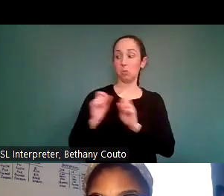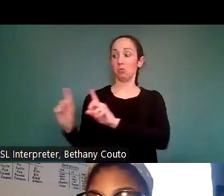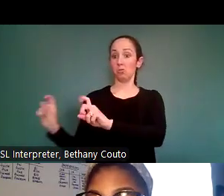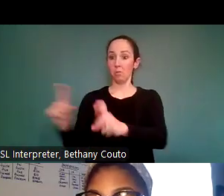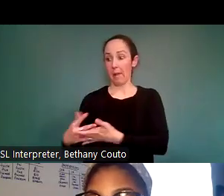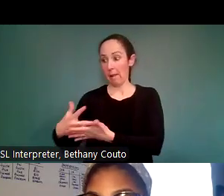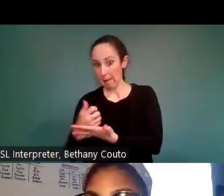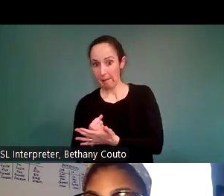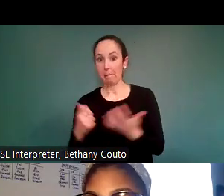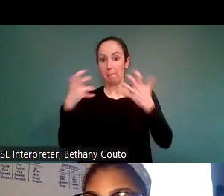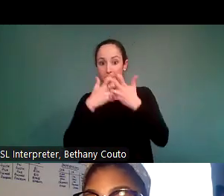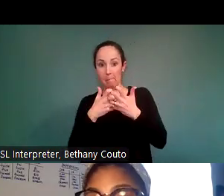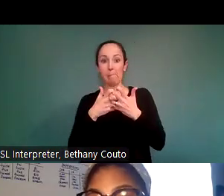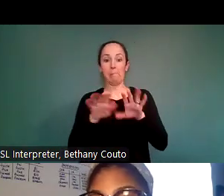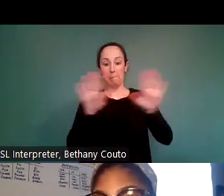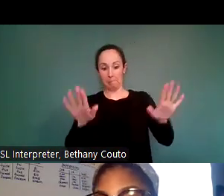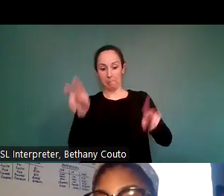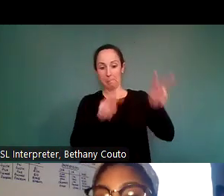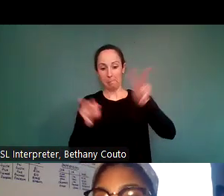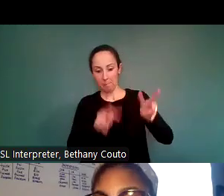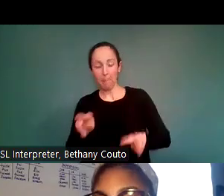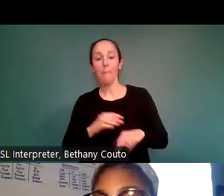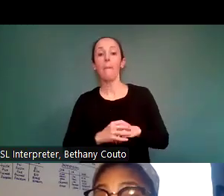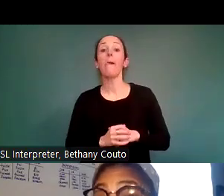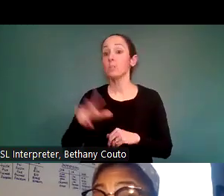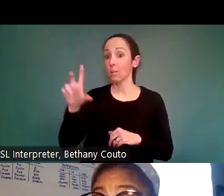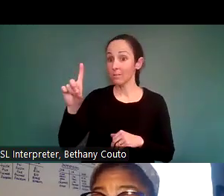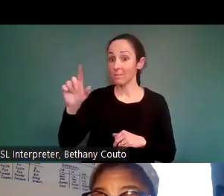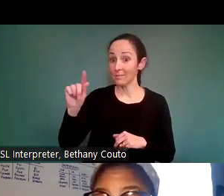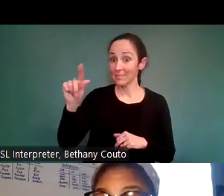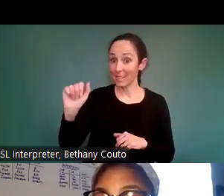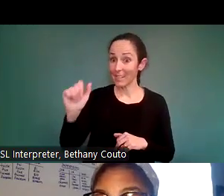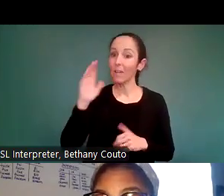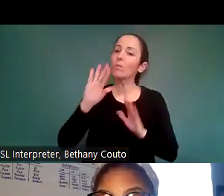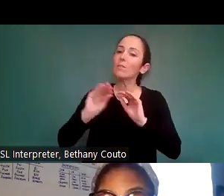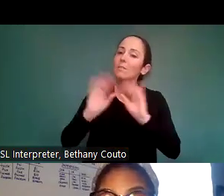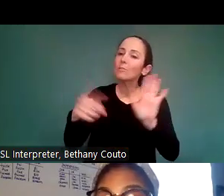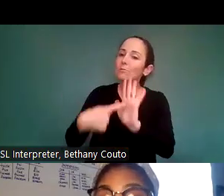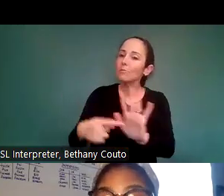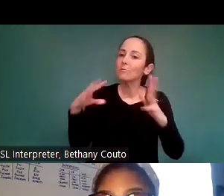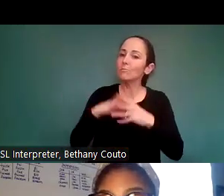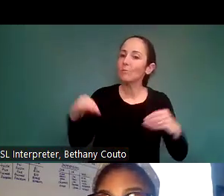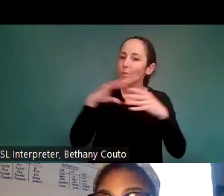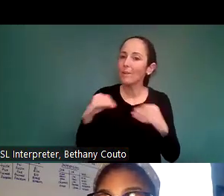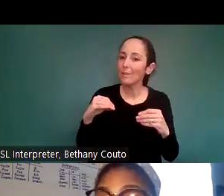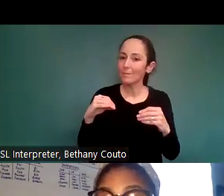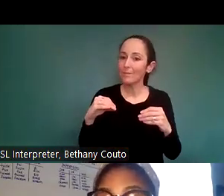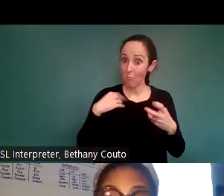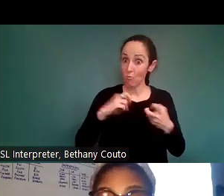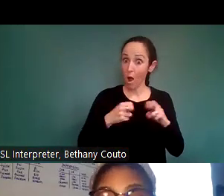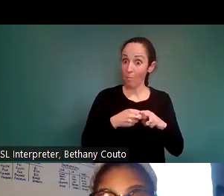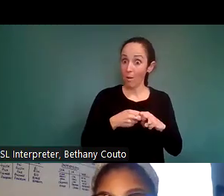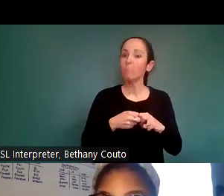So I talked about data helping to tell the story around the problem. One of the things that's